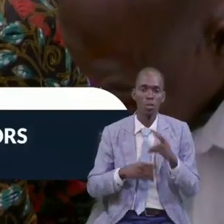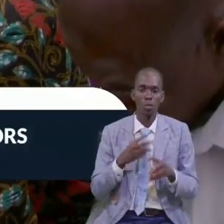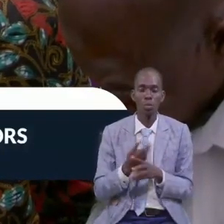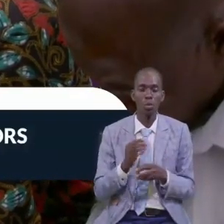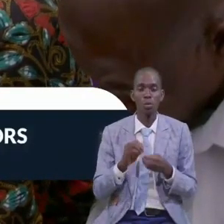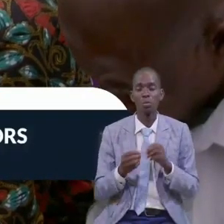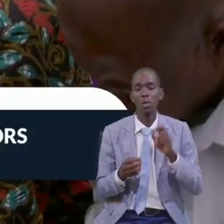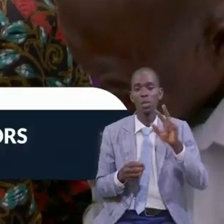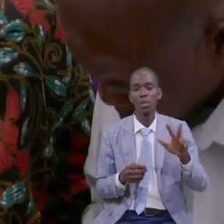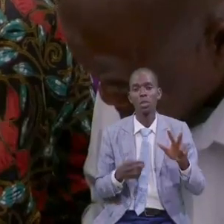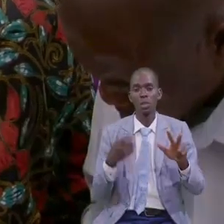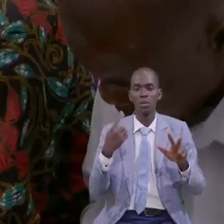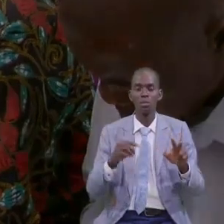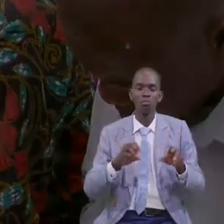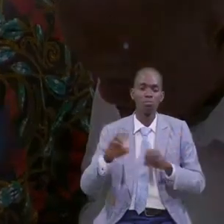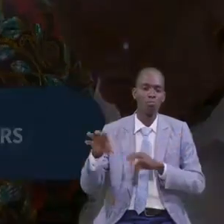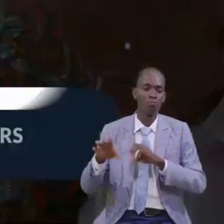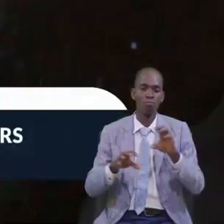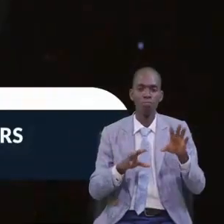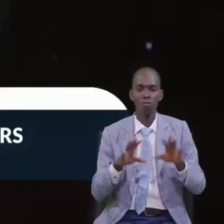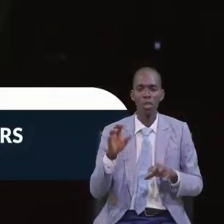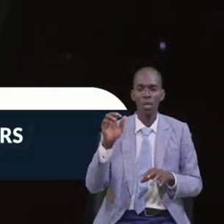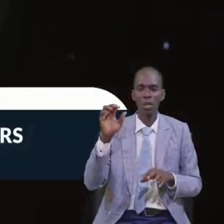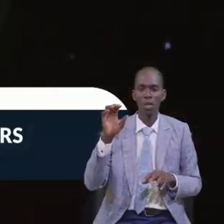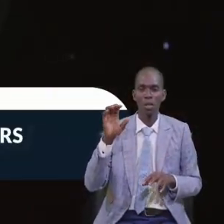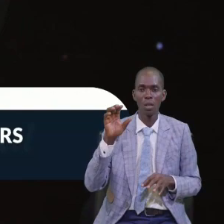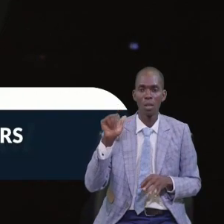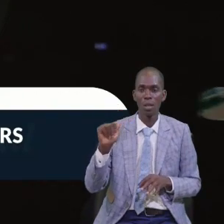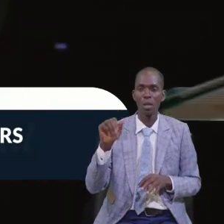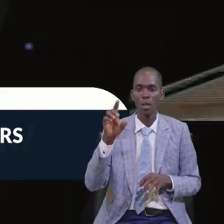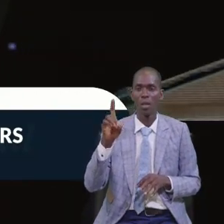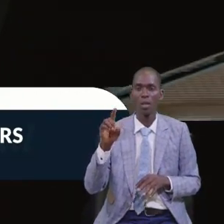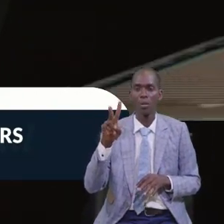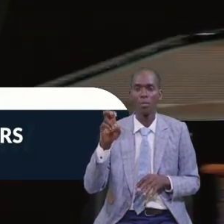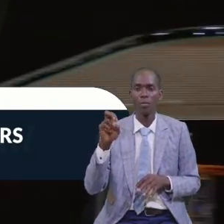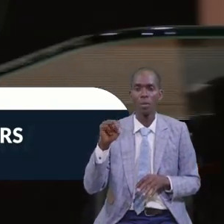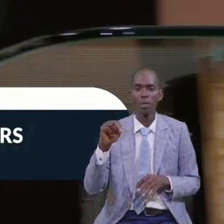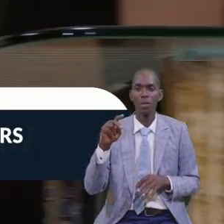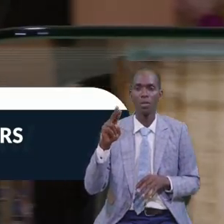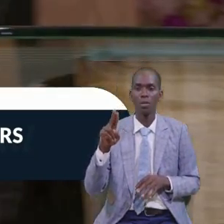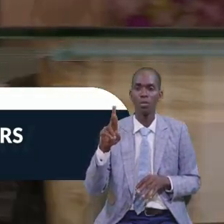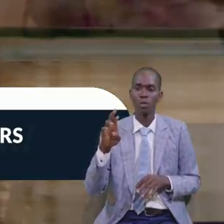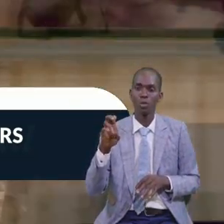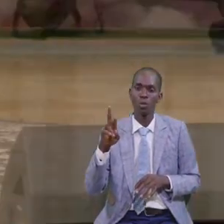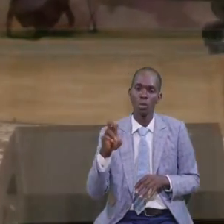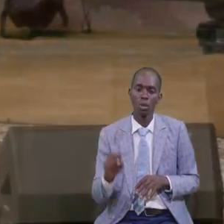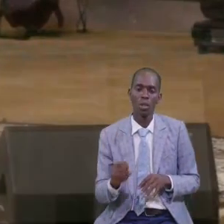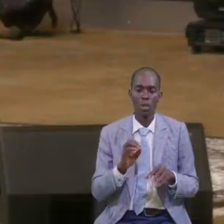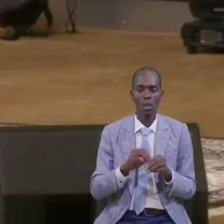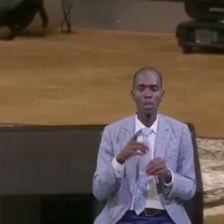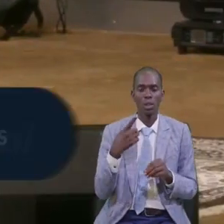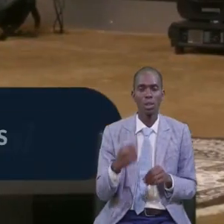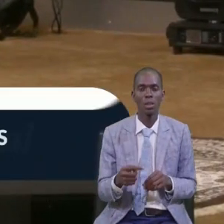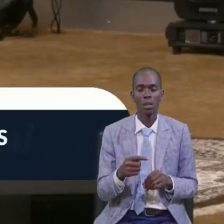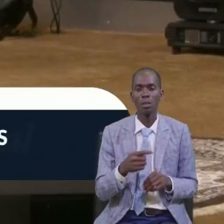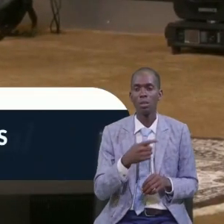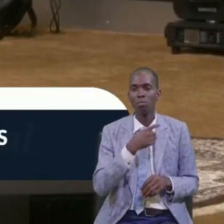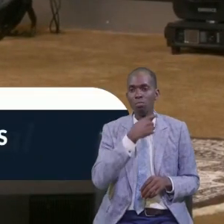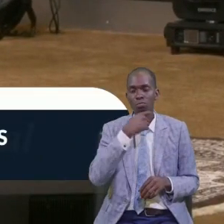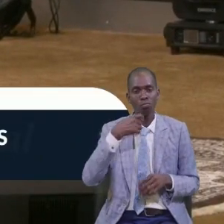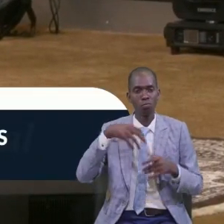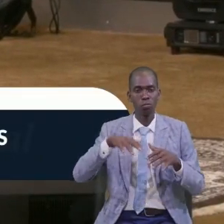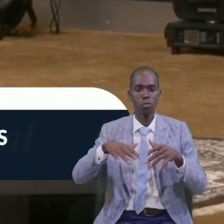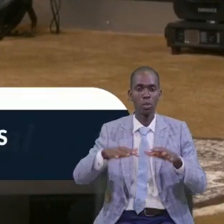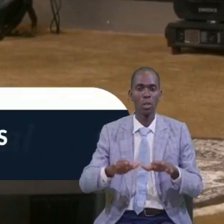scattered adventurers in the wilderness. Look at number one. Number one, we're looking at the scattered